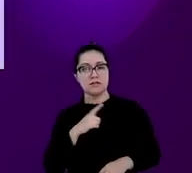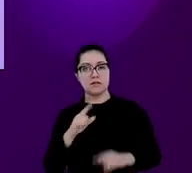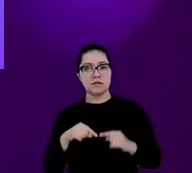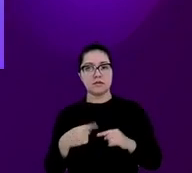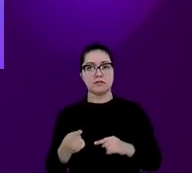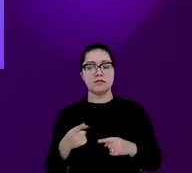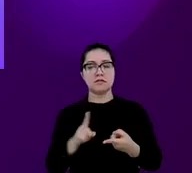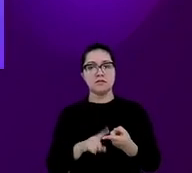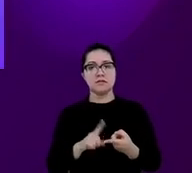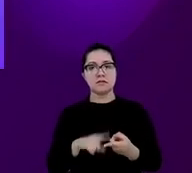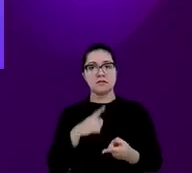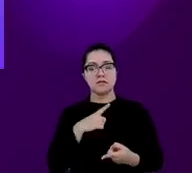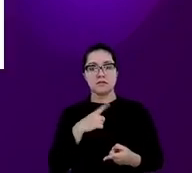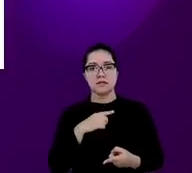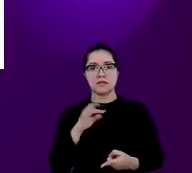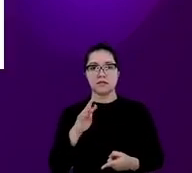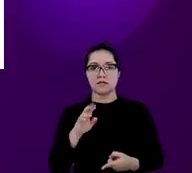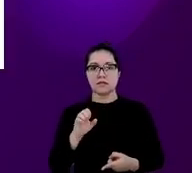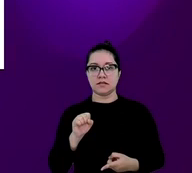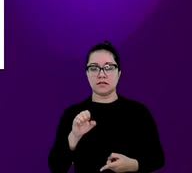too.